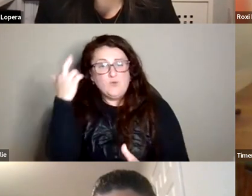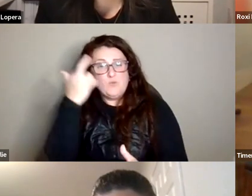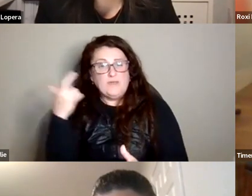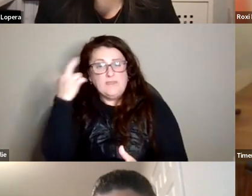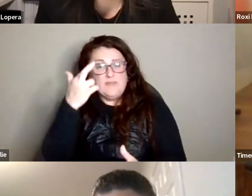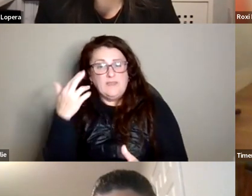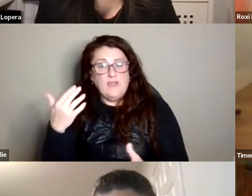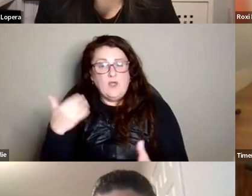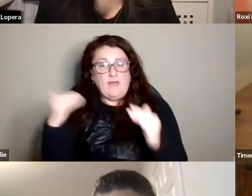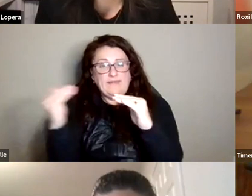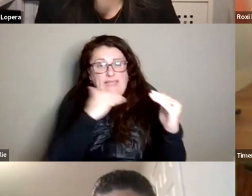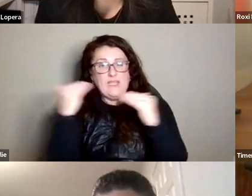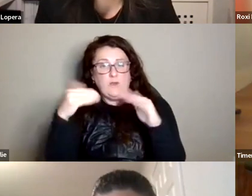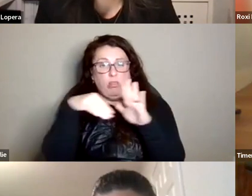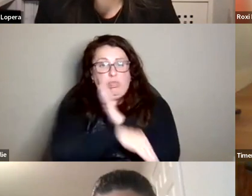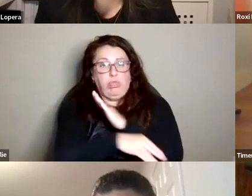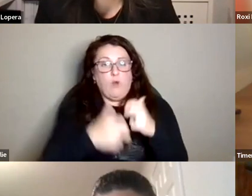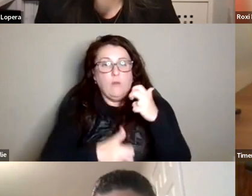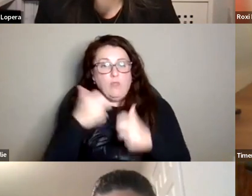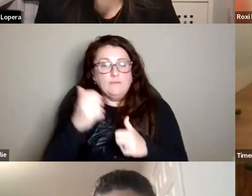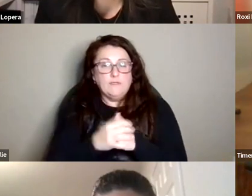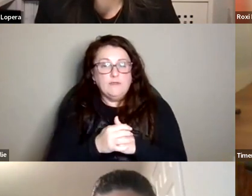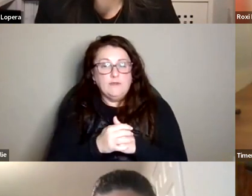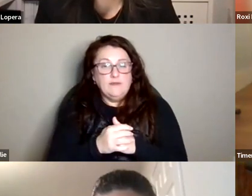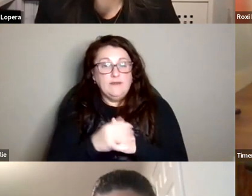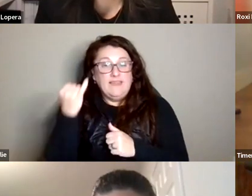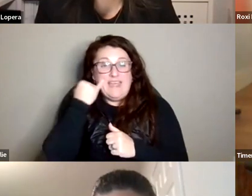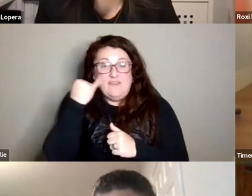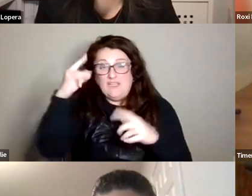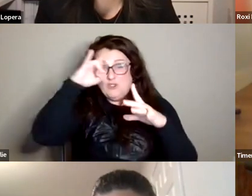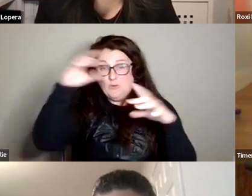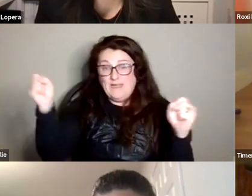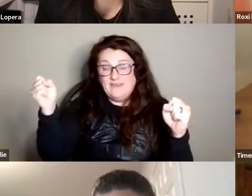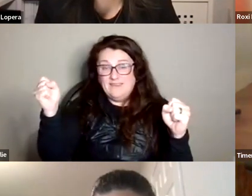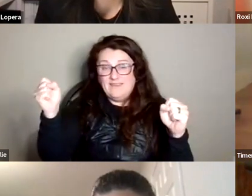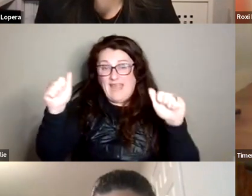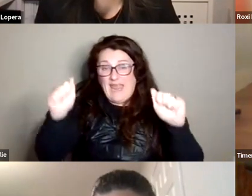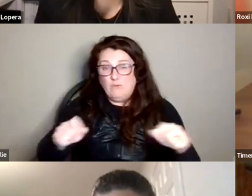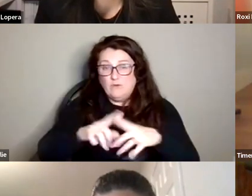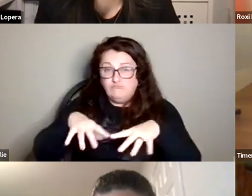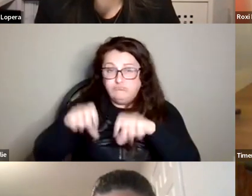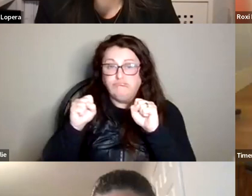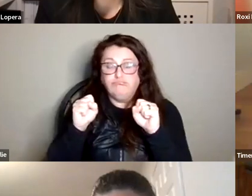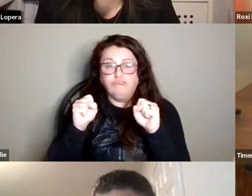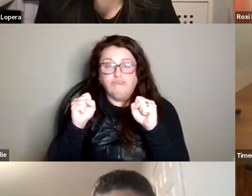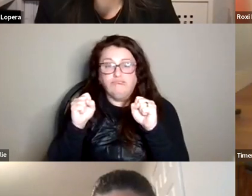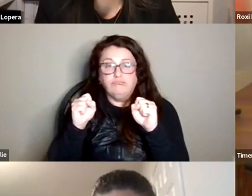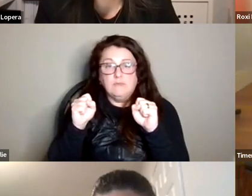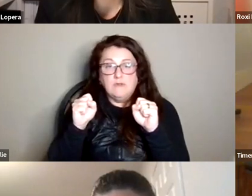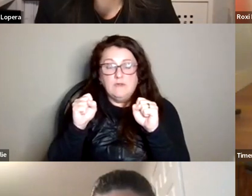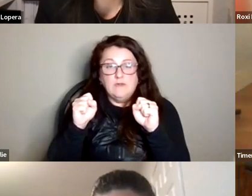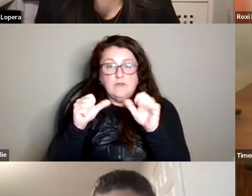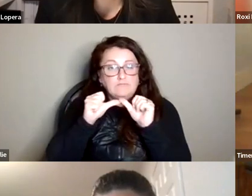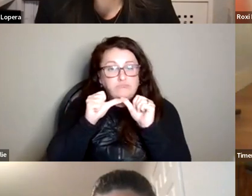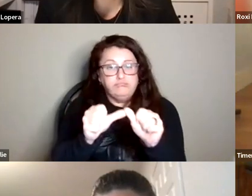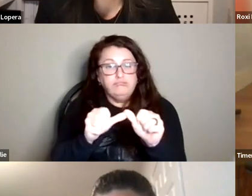have these equity issues. And unless the superintendent is able to tackle systemic racism